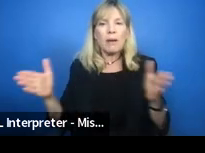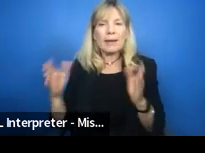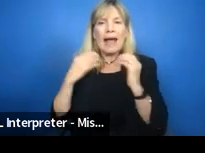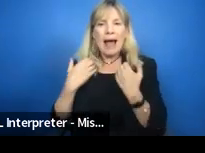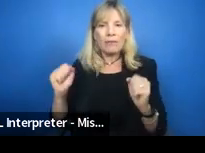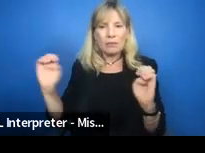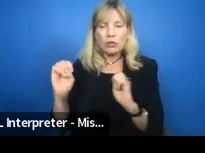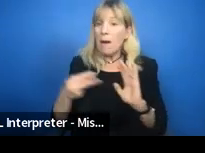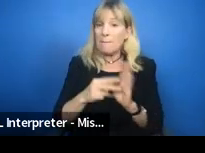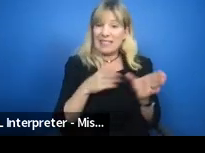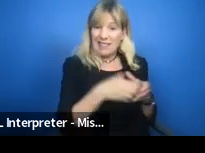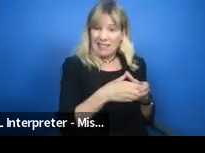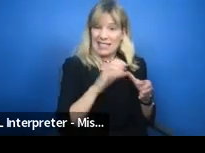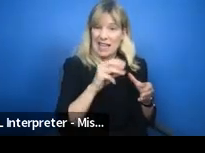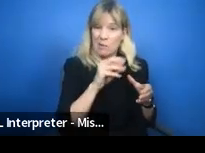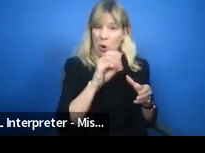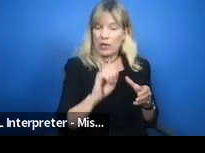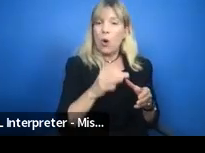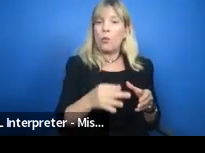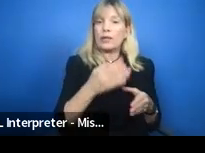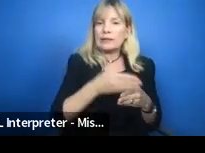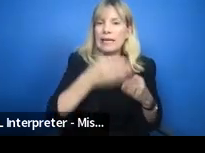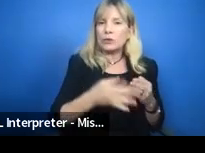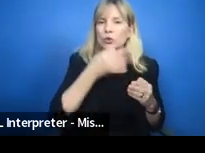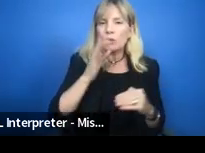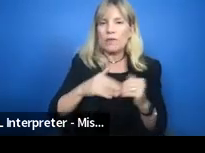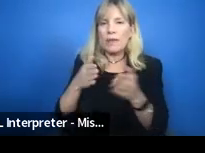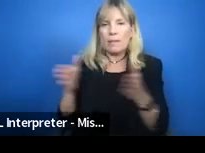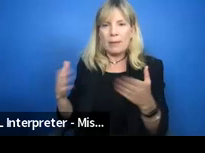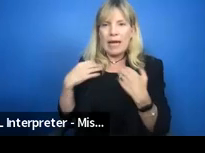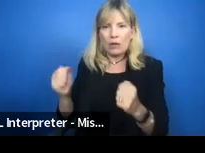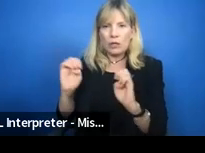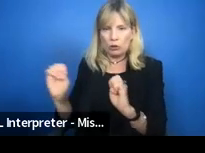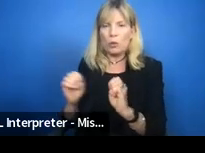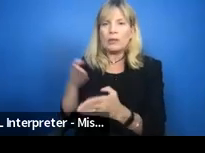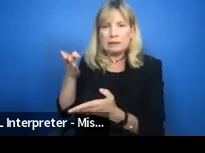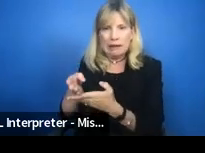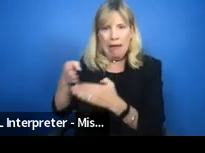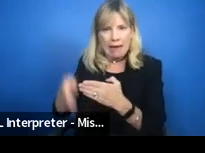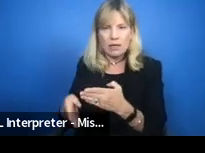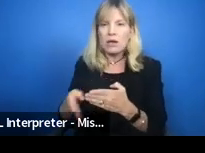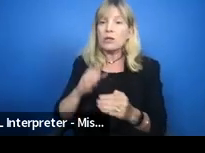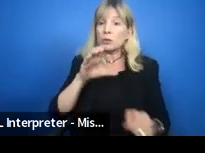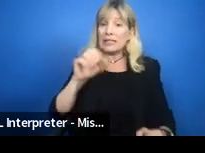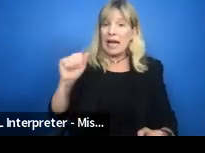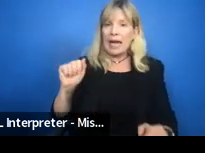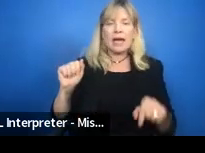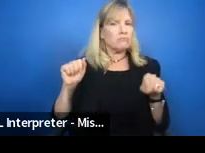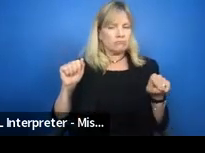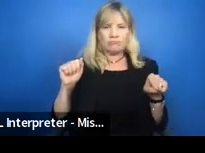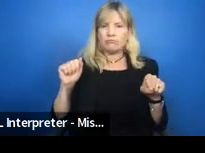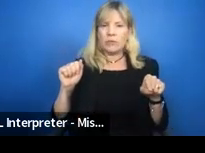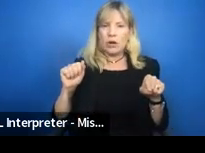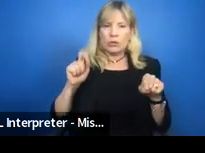emergency, meaning that the MOE would end sooner than the public health emergency. So CAA set a date of